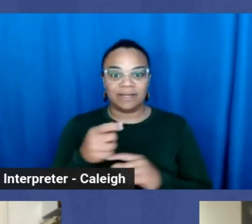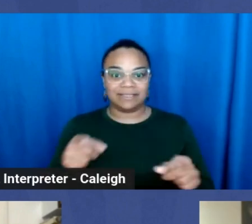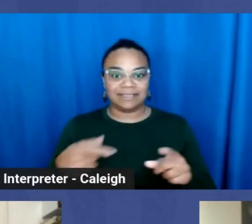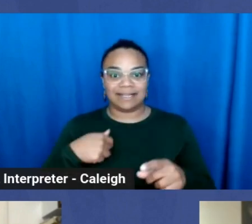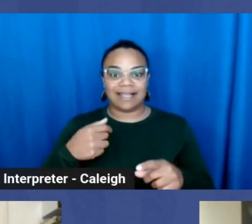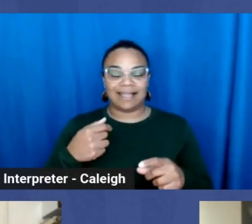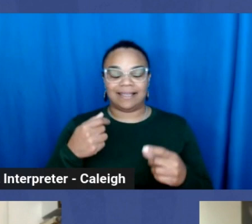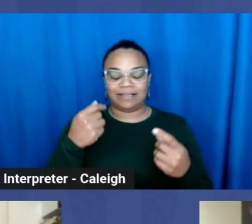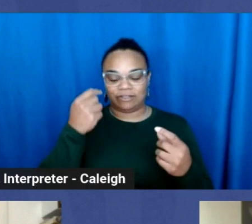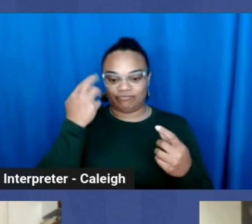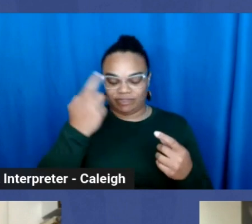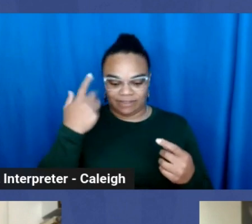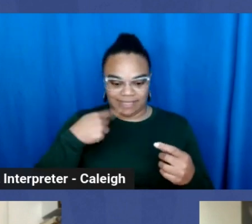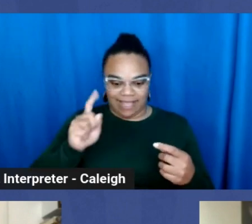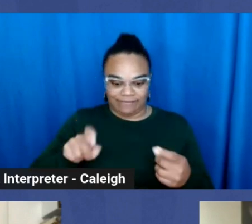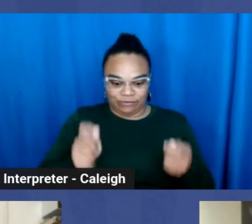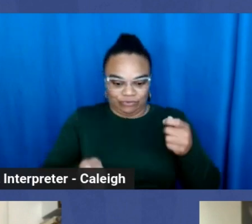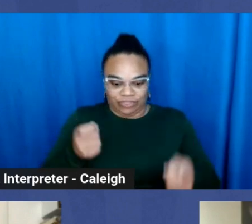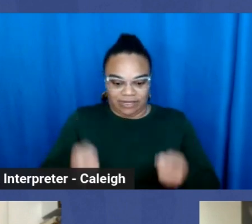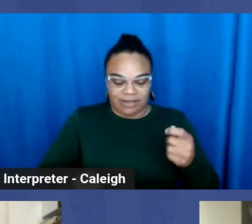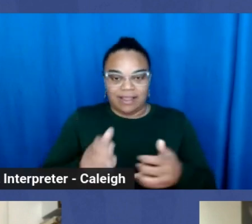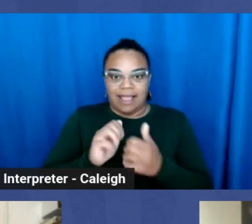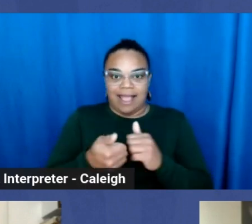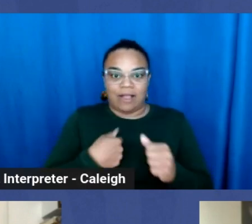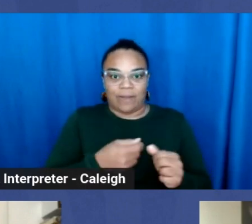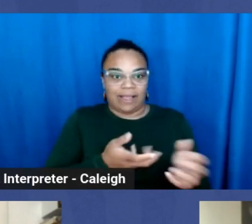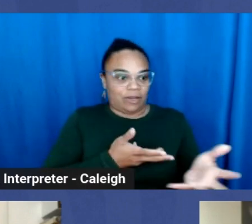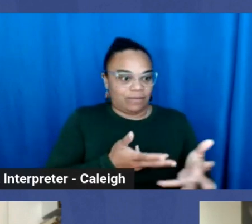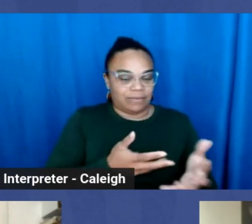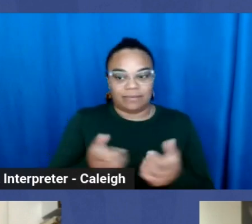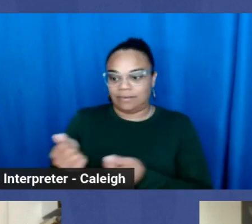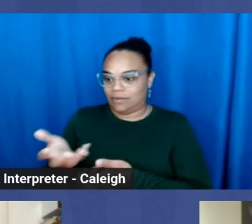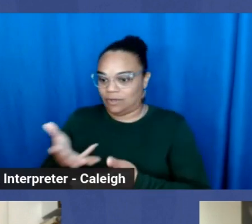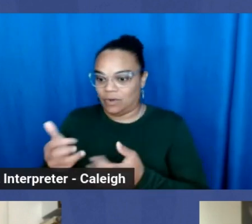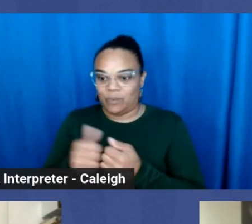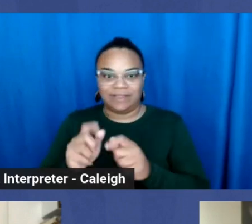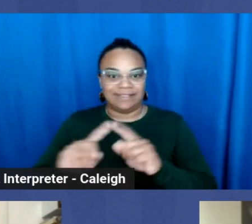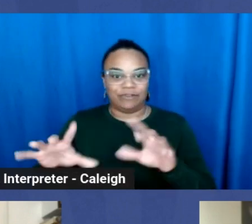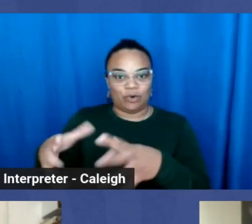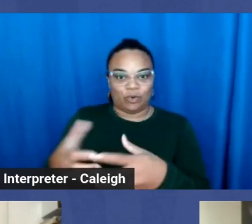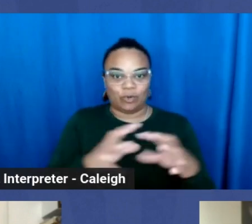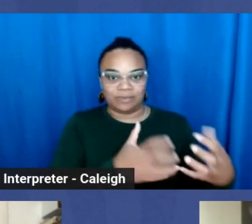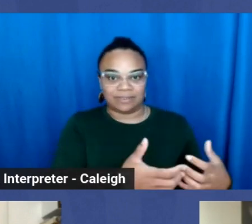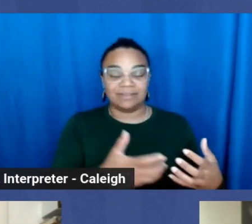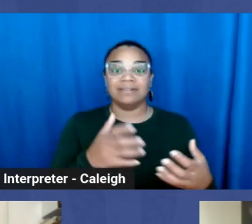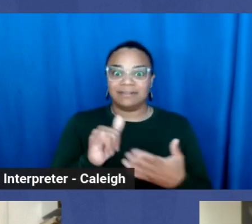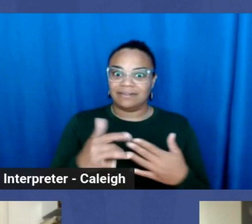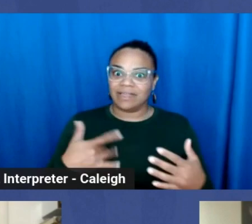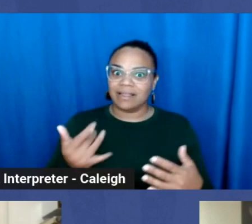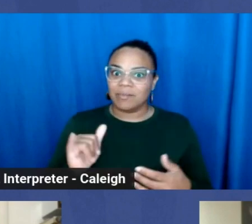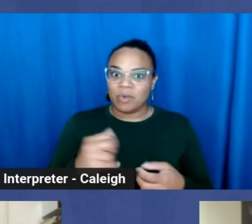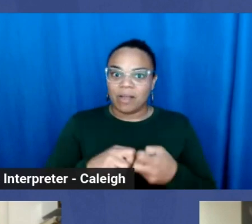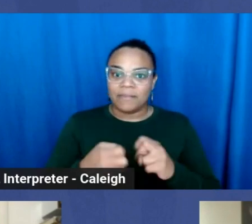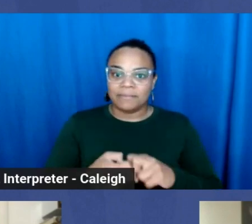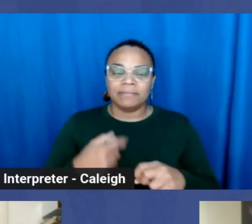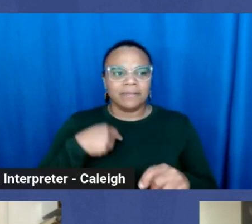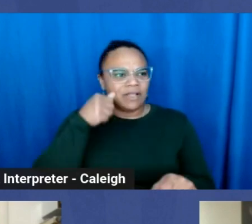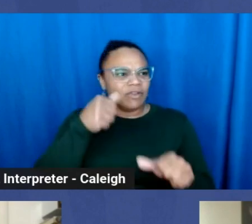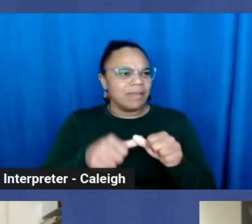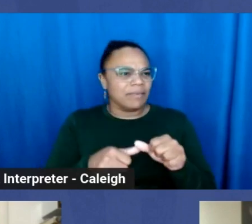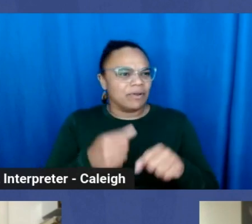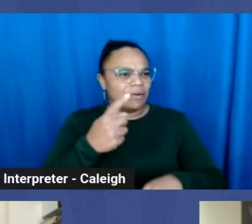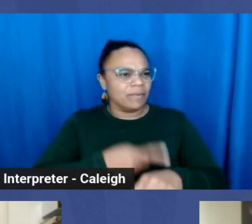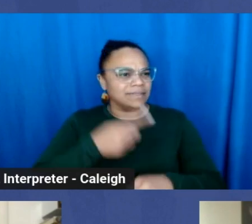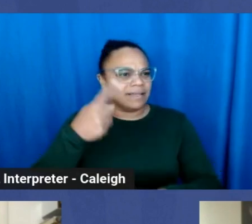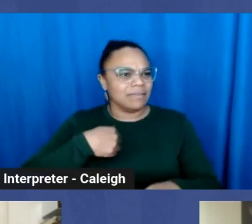speak to certain populations. And I found that to be really problematic. I can remember even taking it a step further. I remember getting